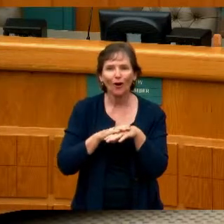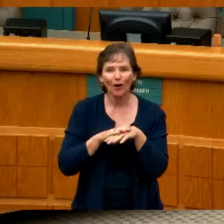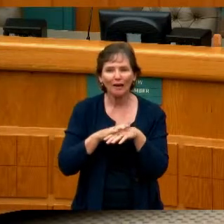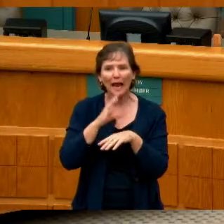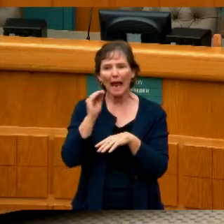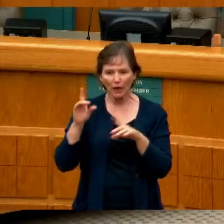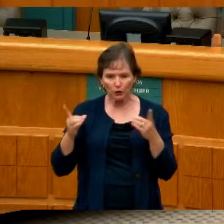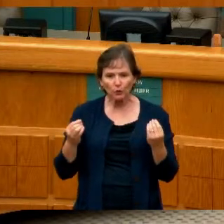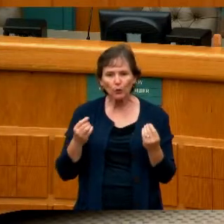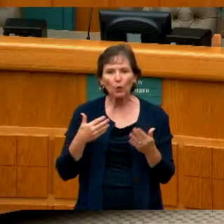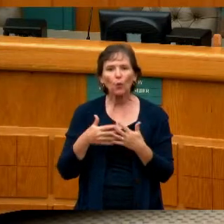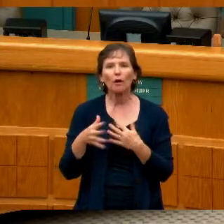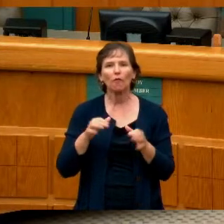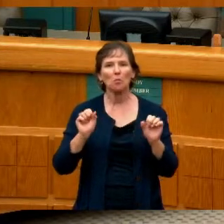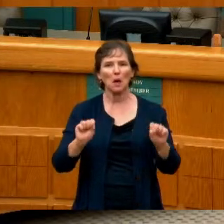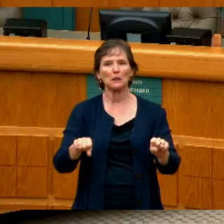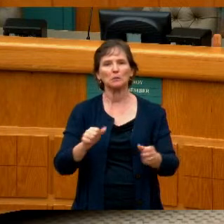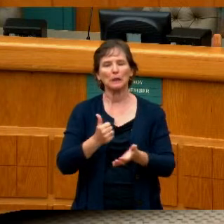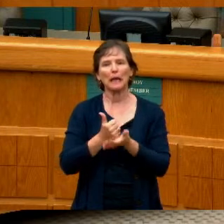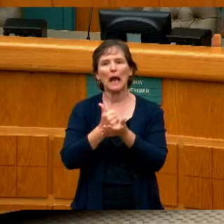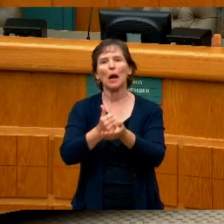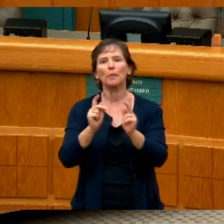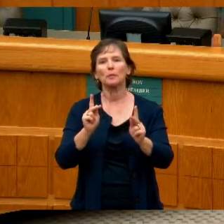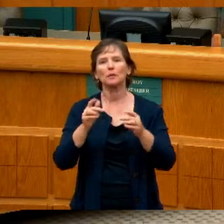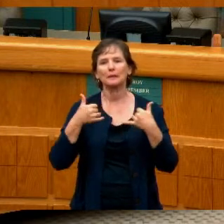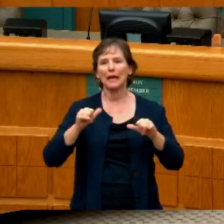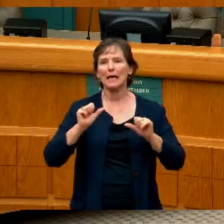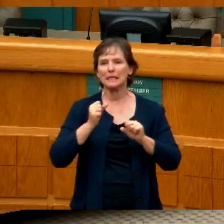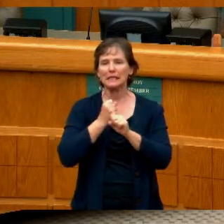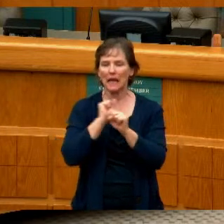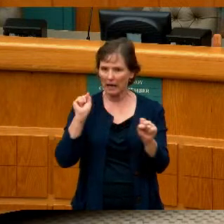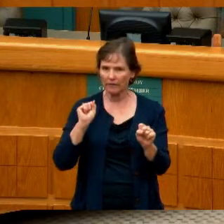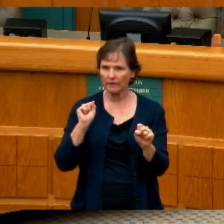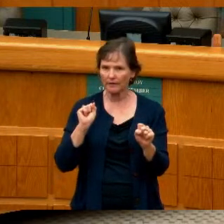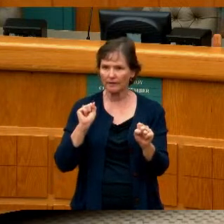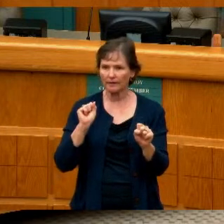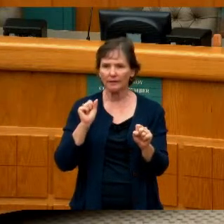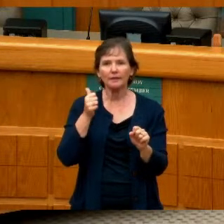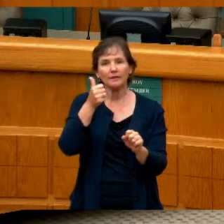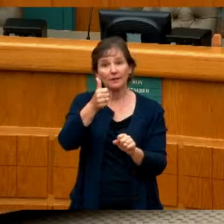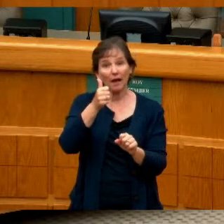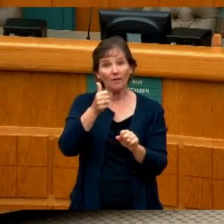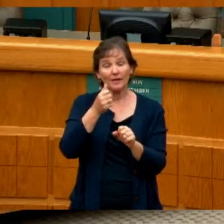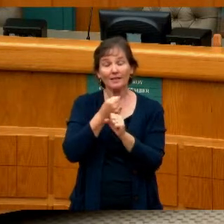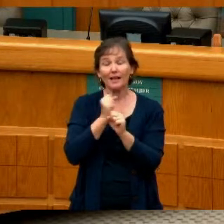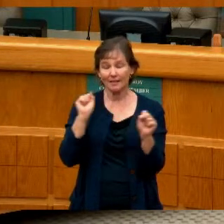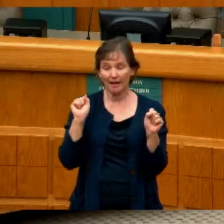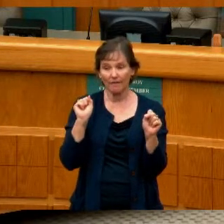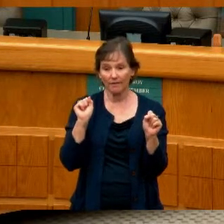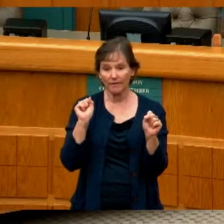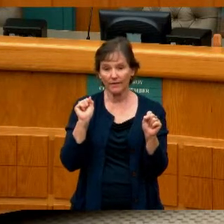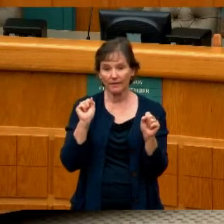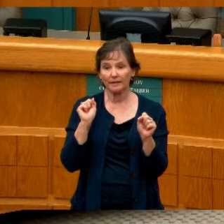community that wears masks and does what is being asked in an effort to keep each other